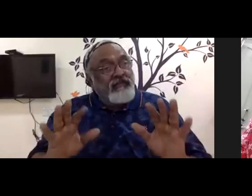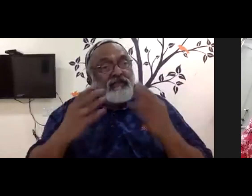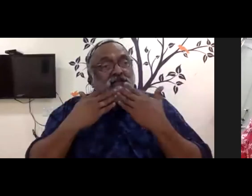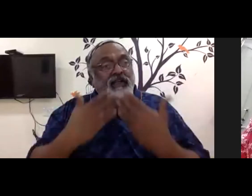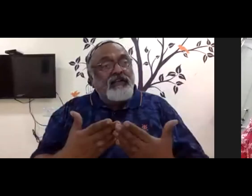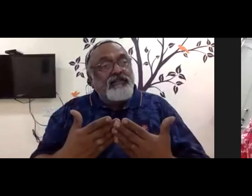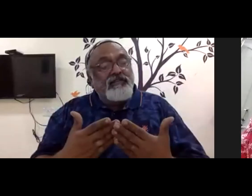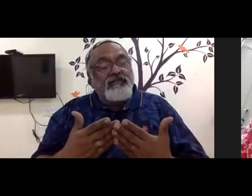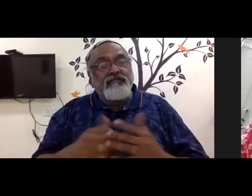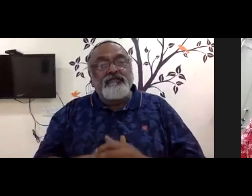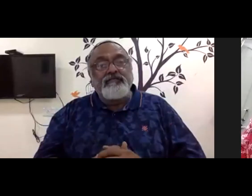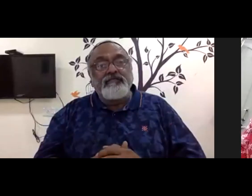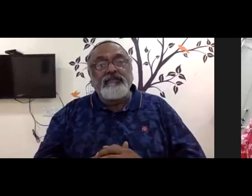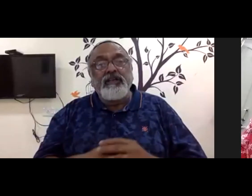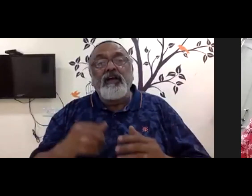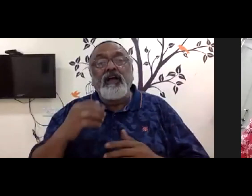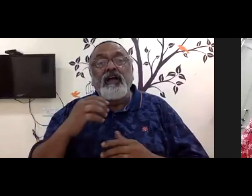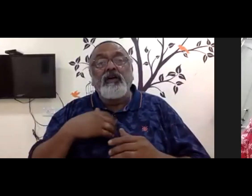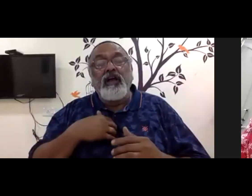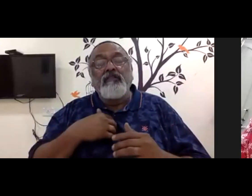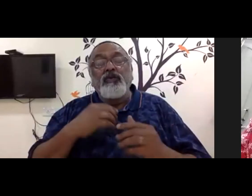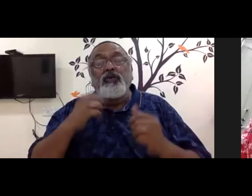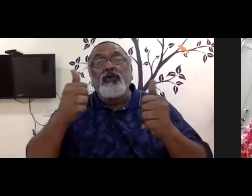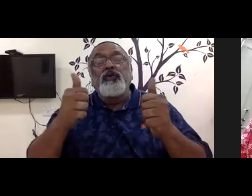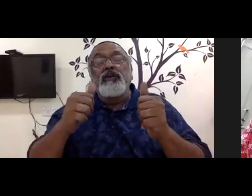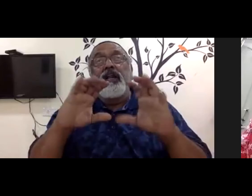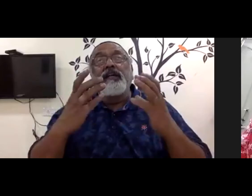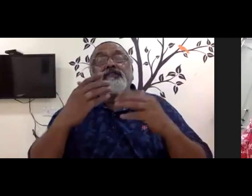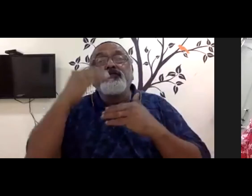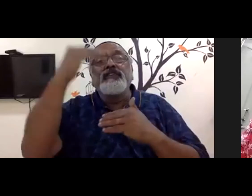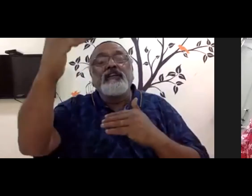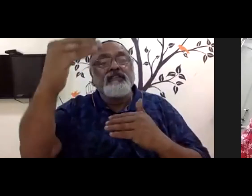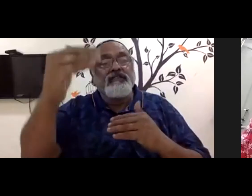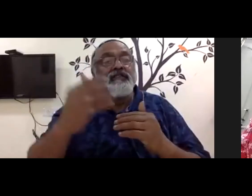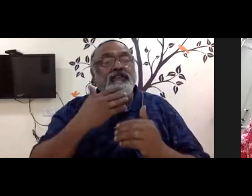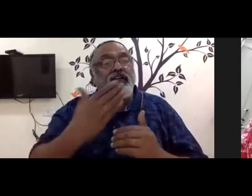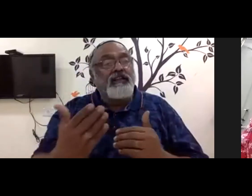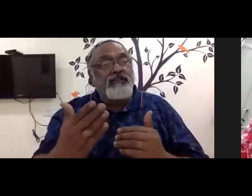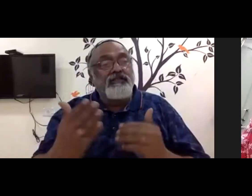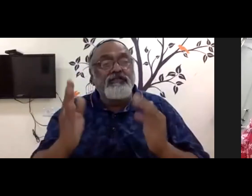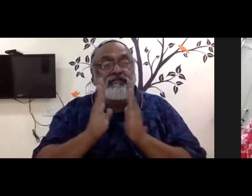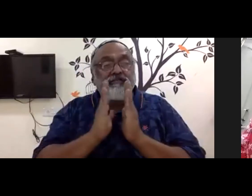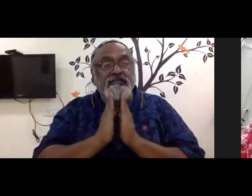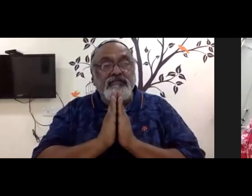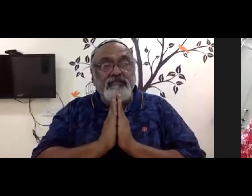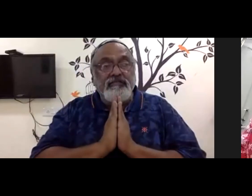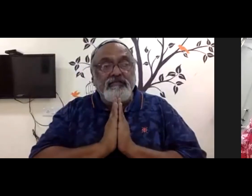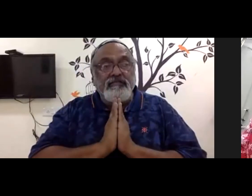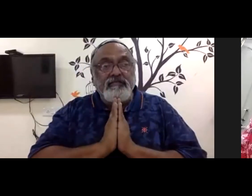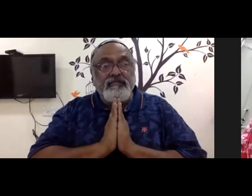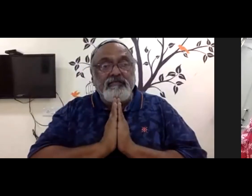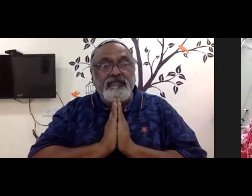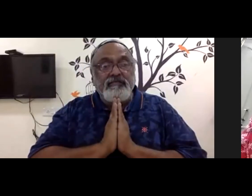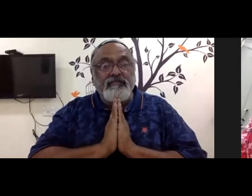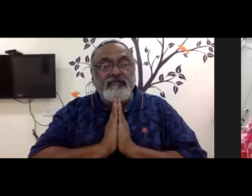all have an excellent course ahead. Thank you, ma'am. Thank you, interpreters, and thank you, participants. Thank you,